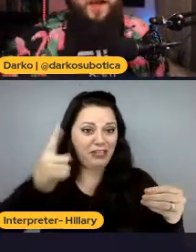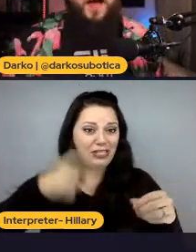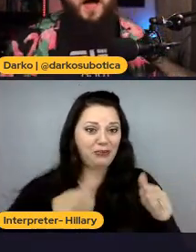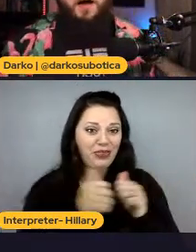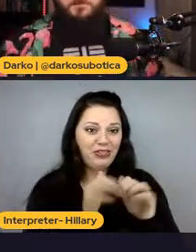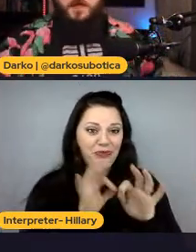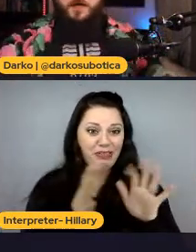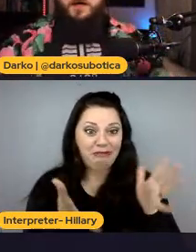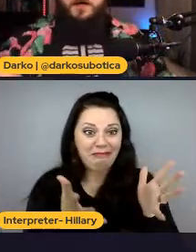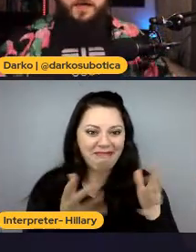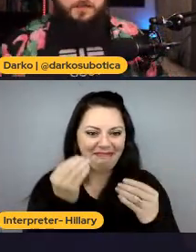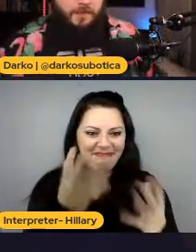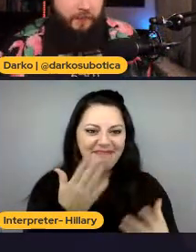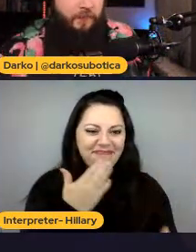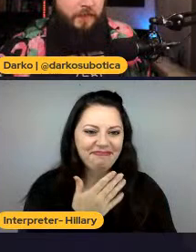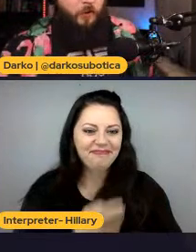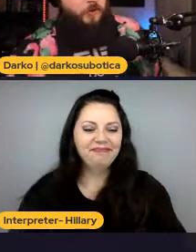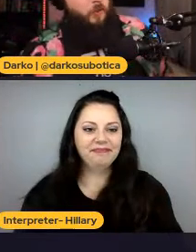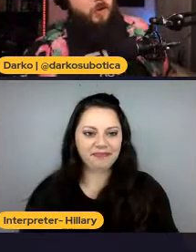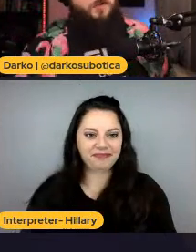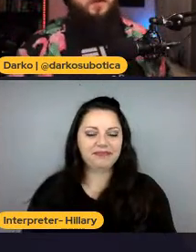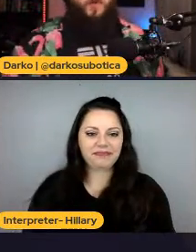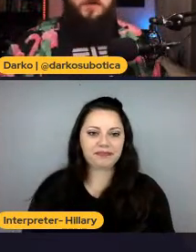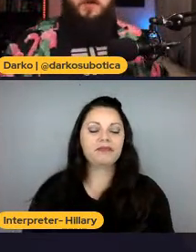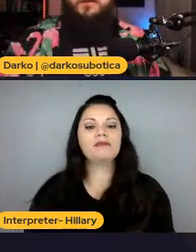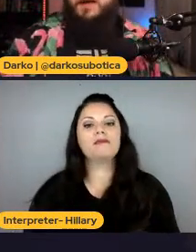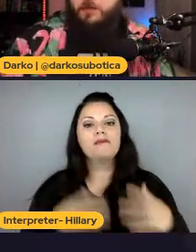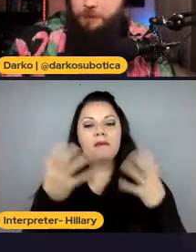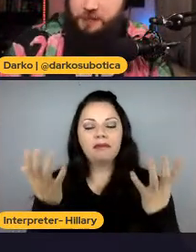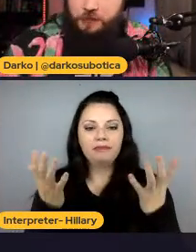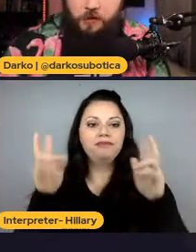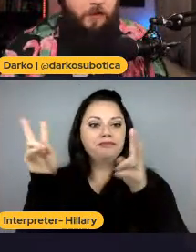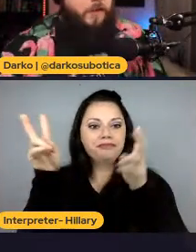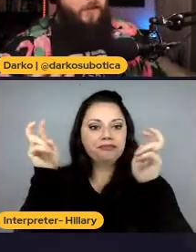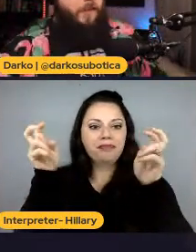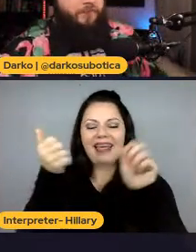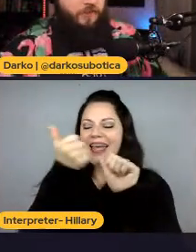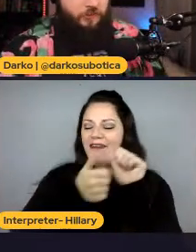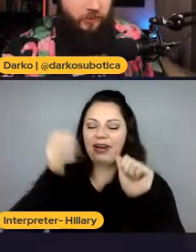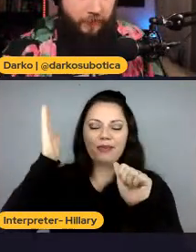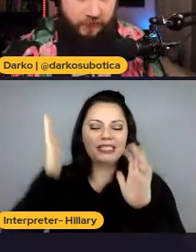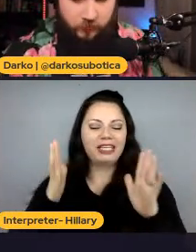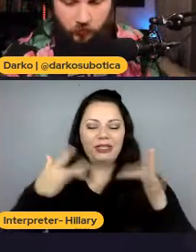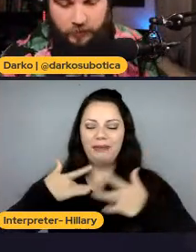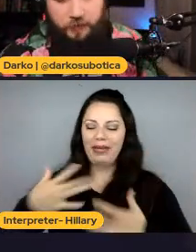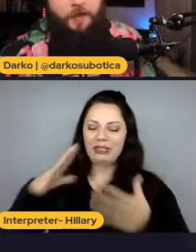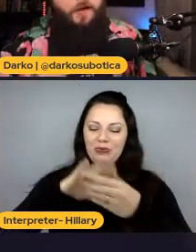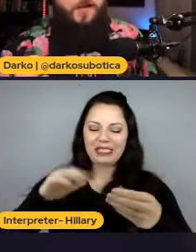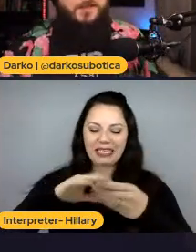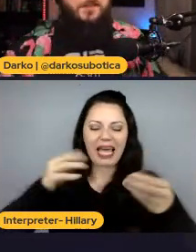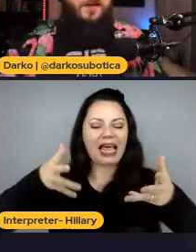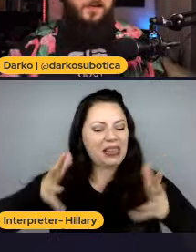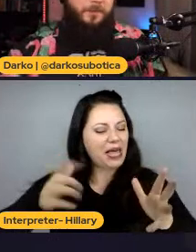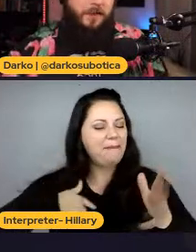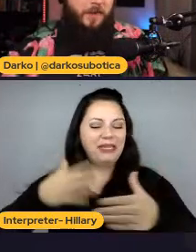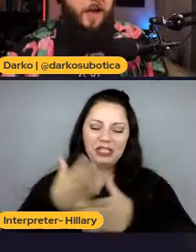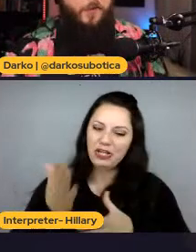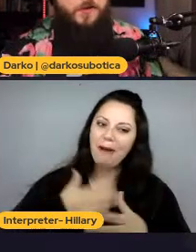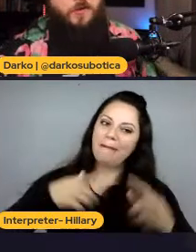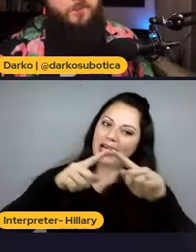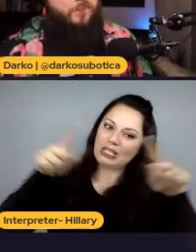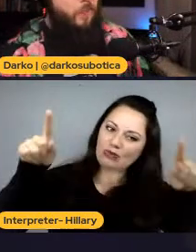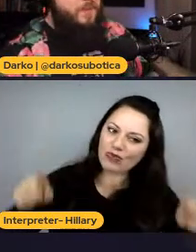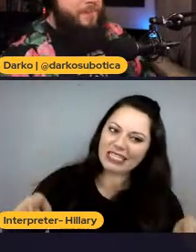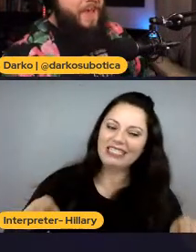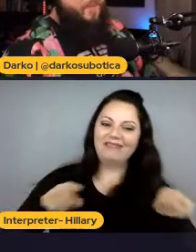you. As in the immortal words of every presenter, let me share my screen and let's talk about how